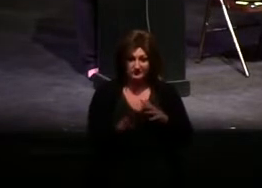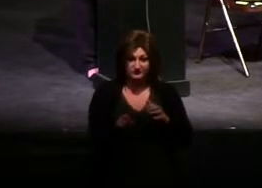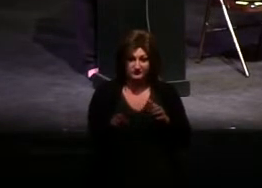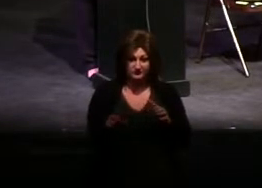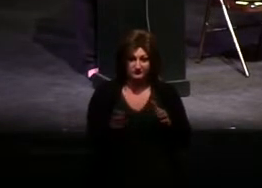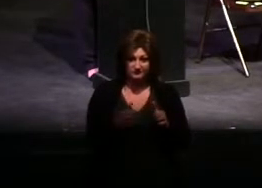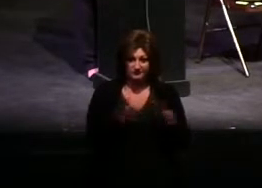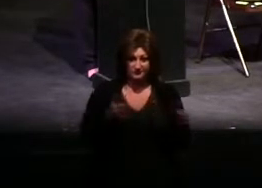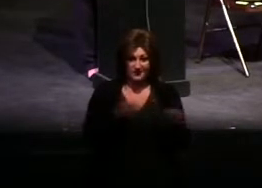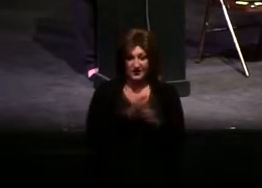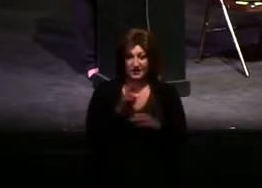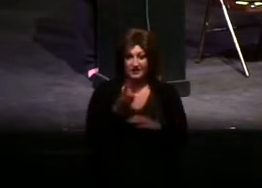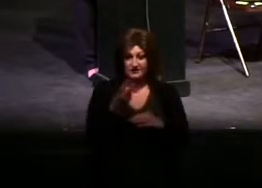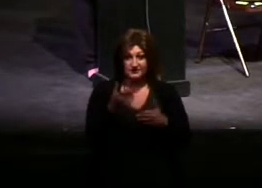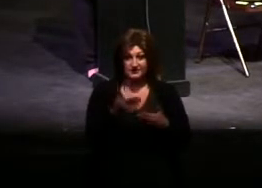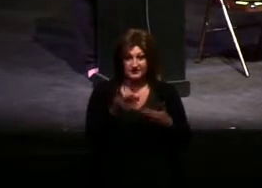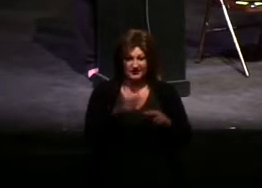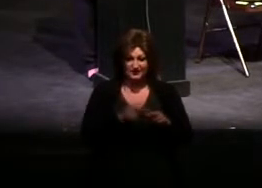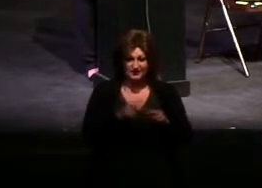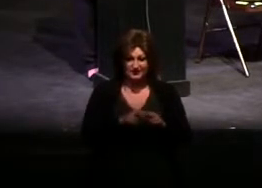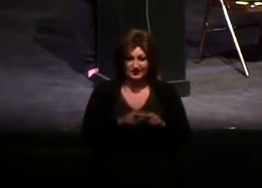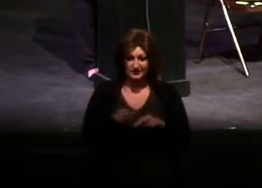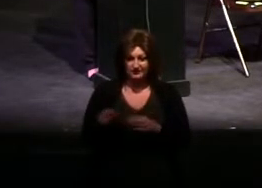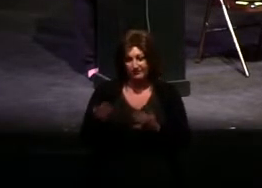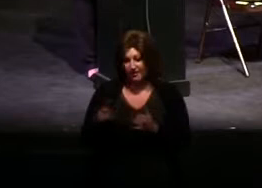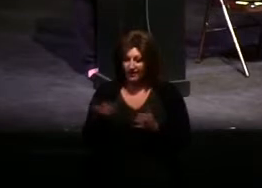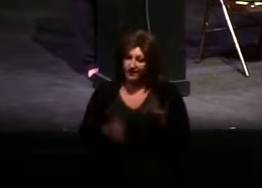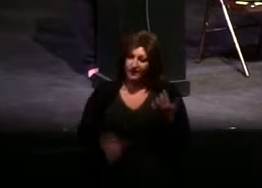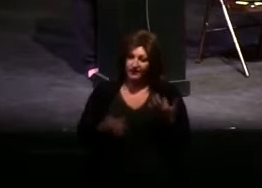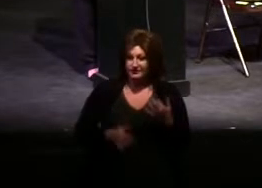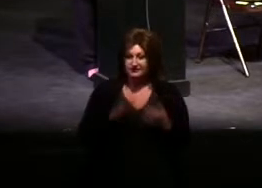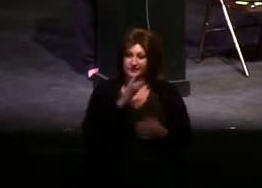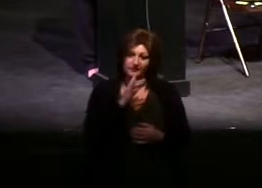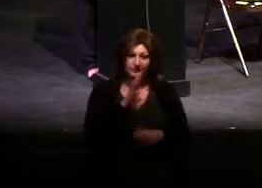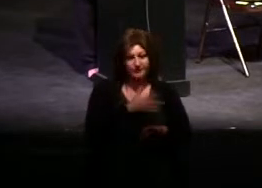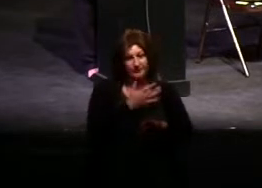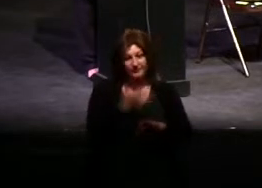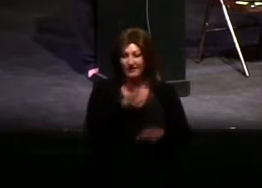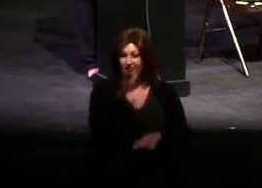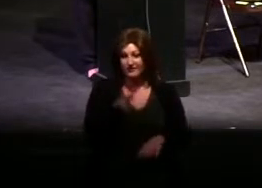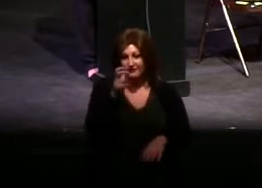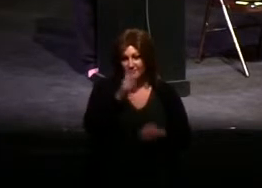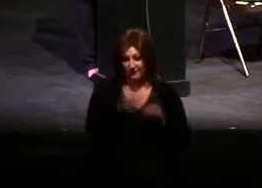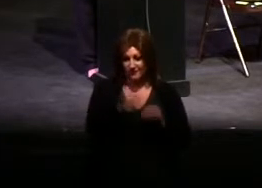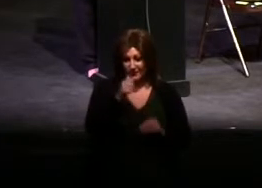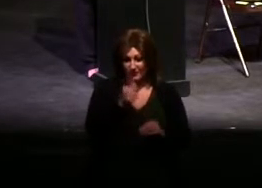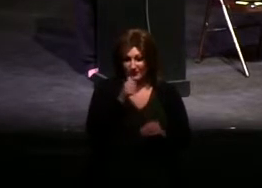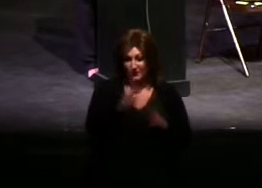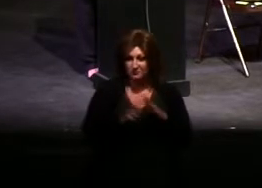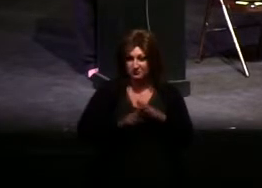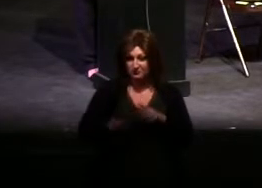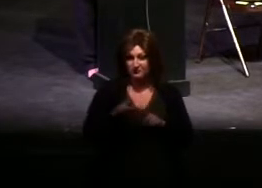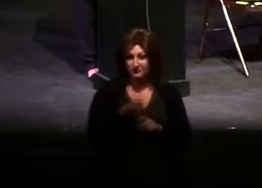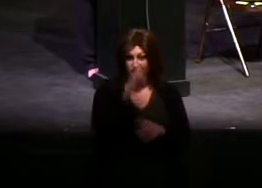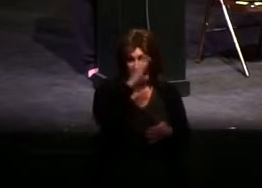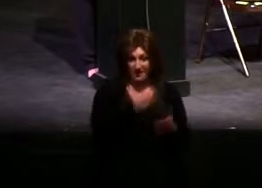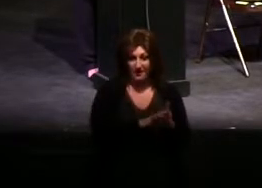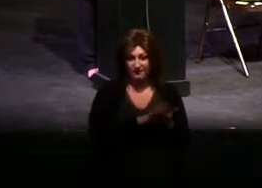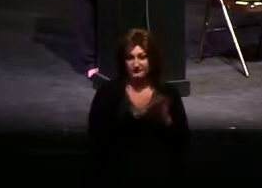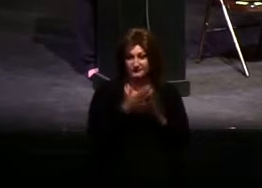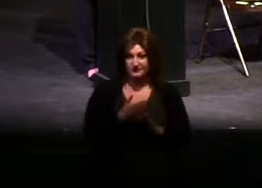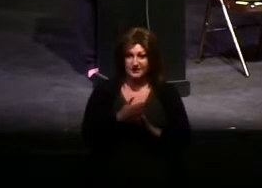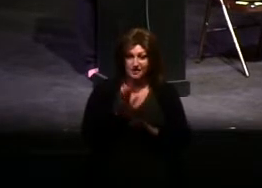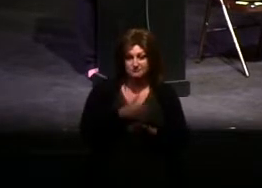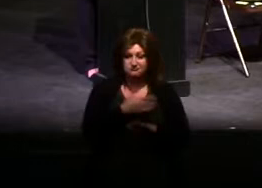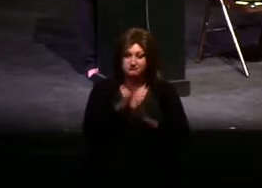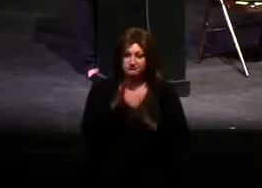second seat. He plays and they all sing along with a song I've never heard about a girl who ran away from her husband to become a folk